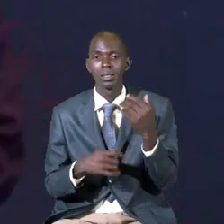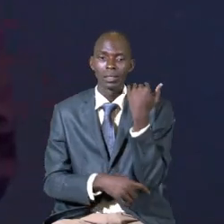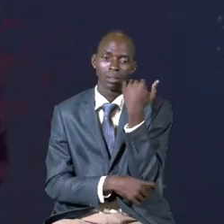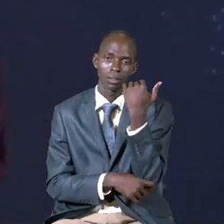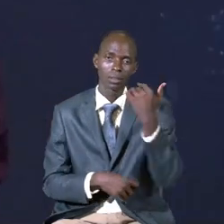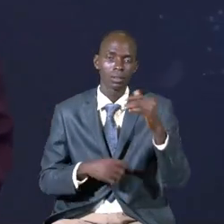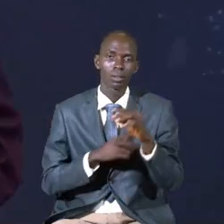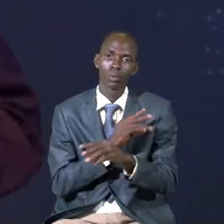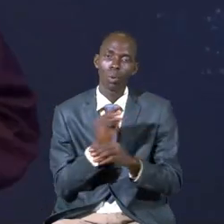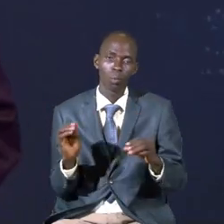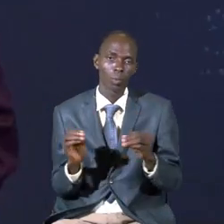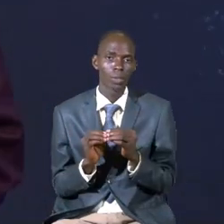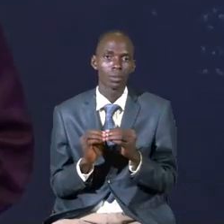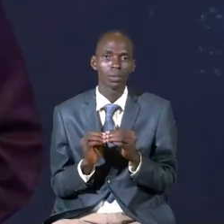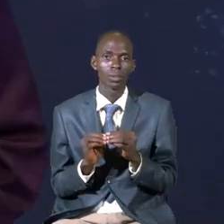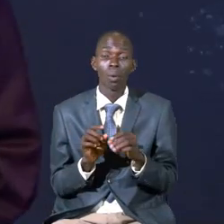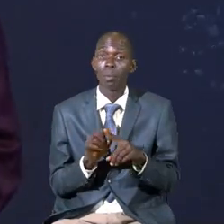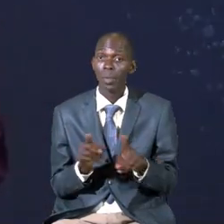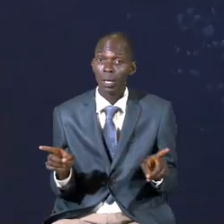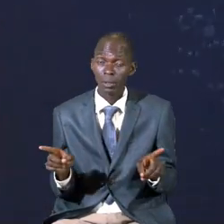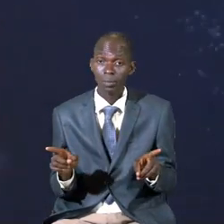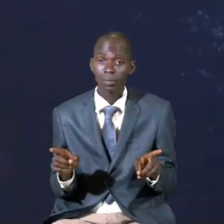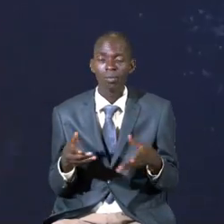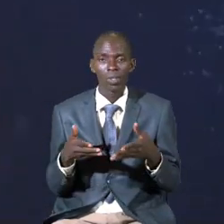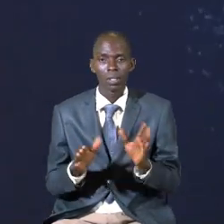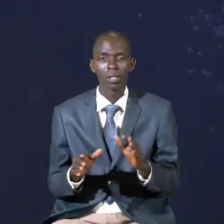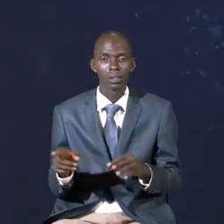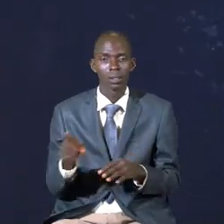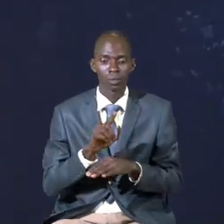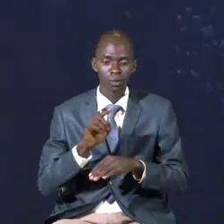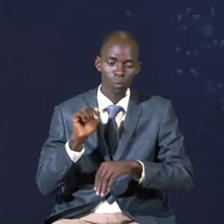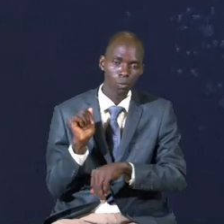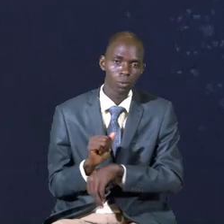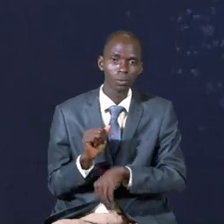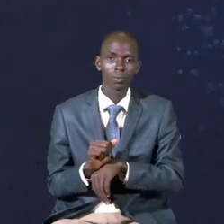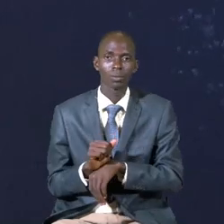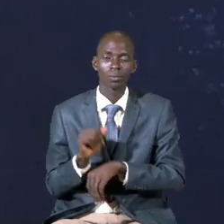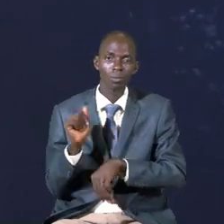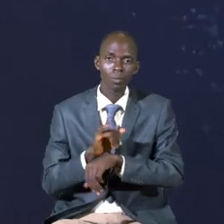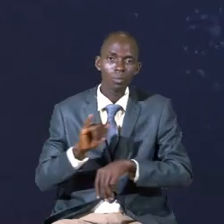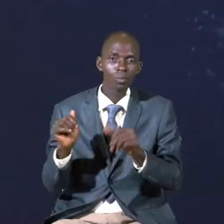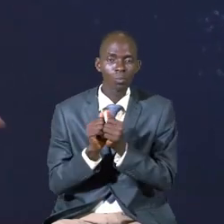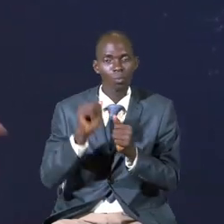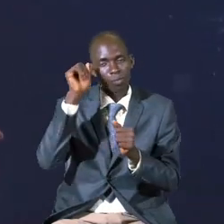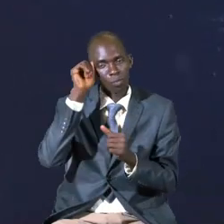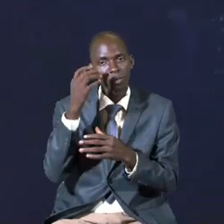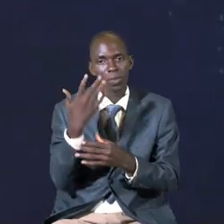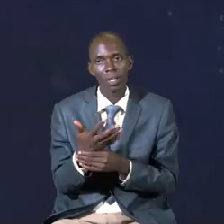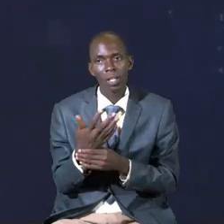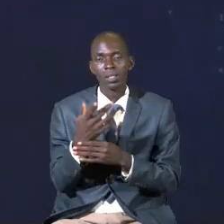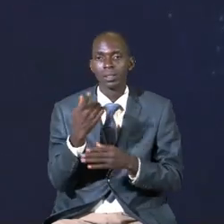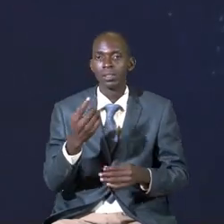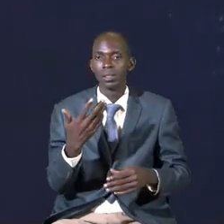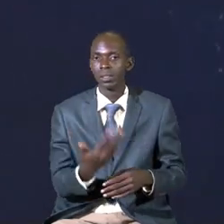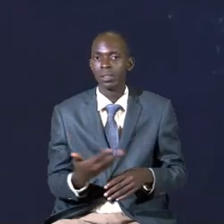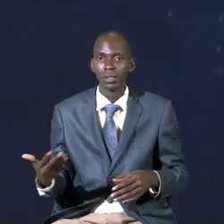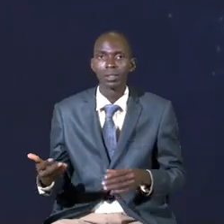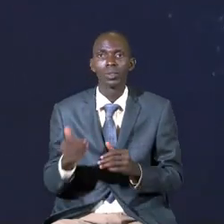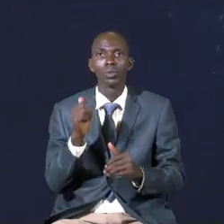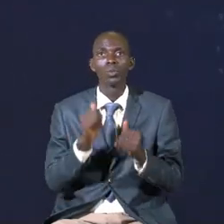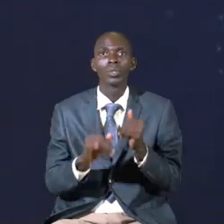more but rather let him label working with his hands the thing which is